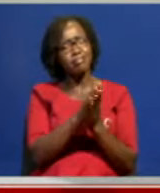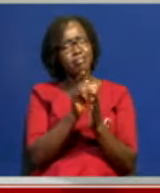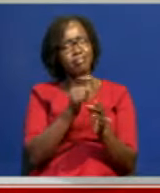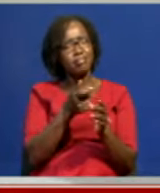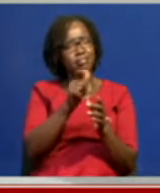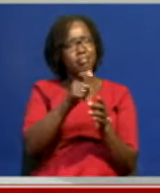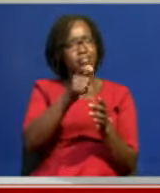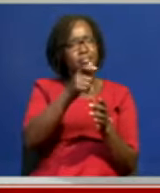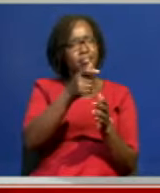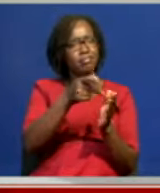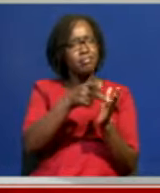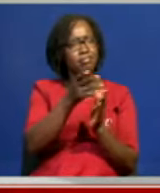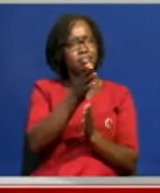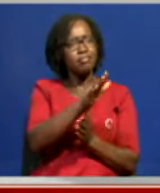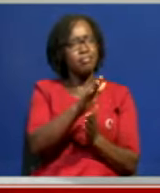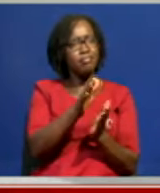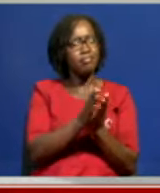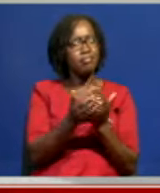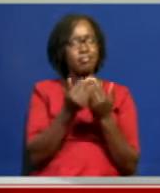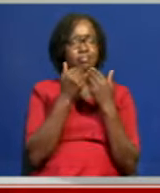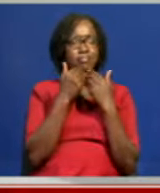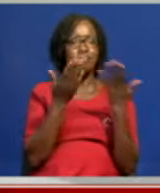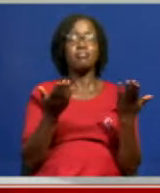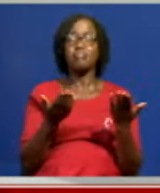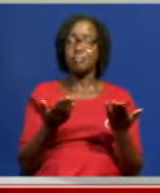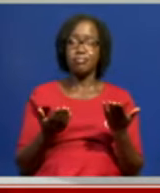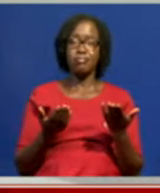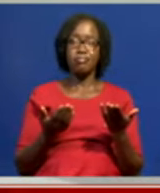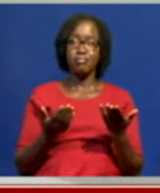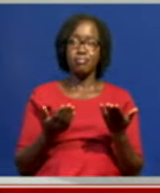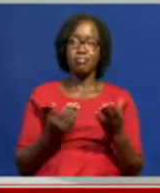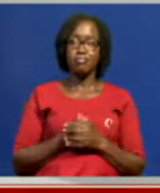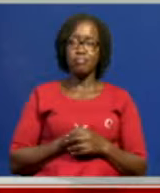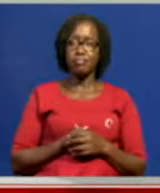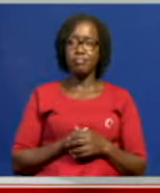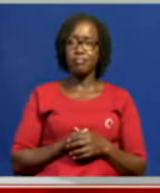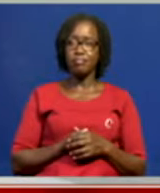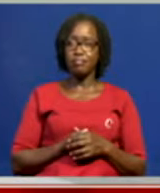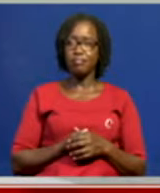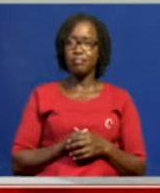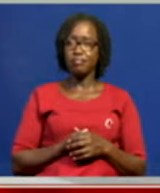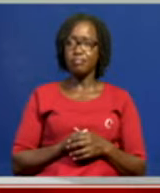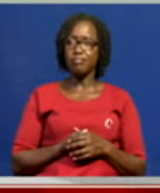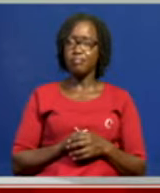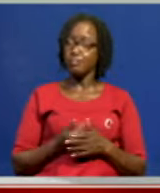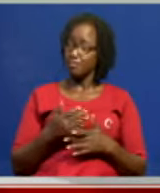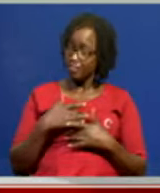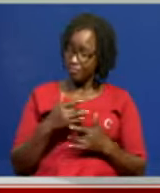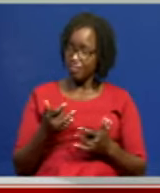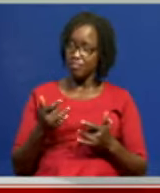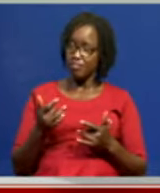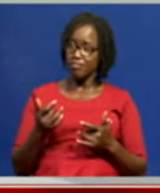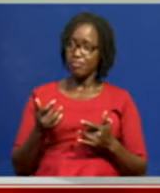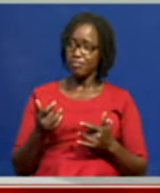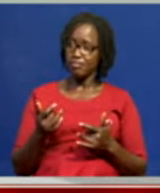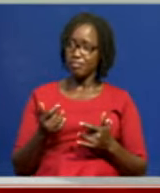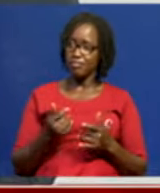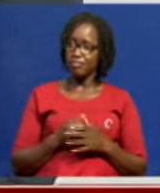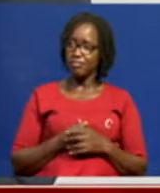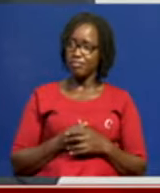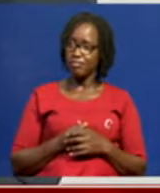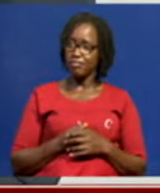accumulates, they just refund it and say it is uncollected money. Mm. Yes. Got an interesting one.